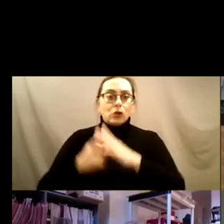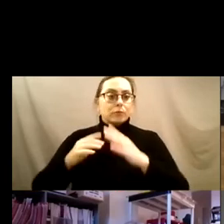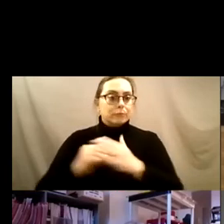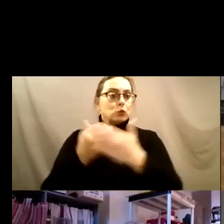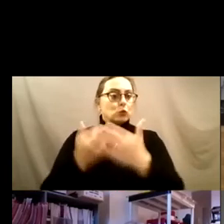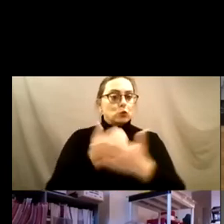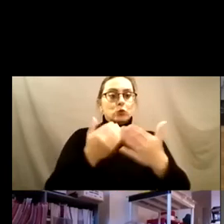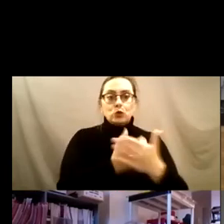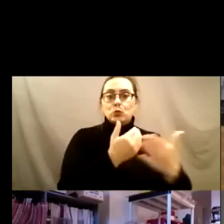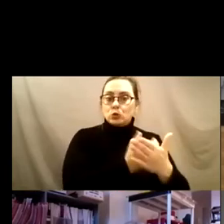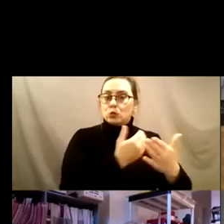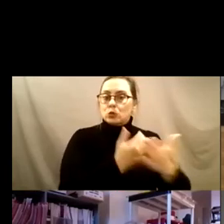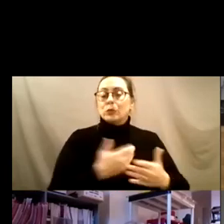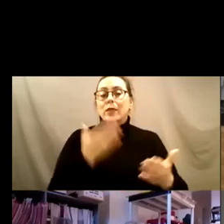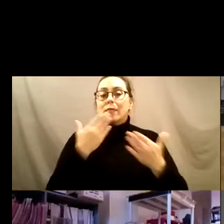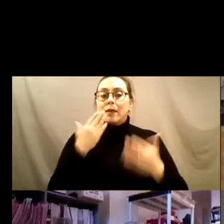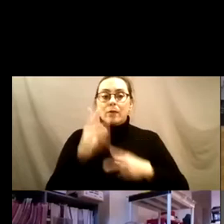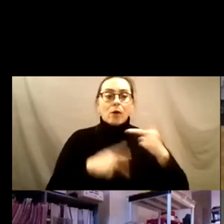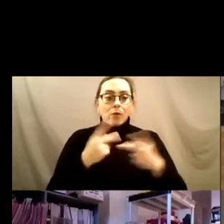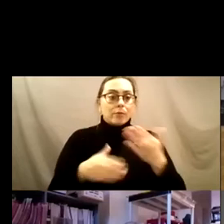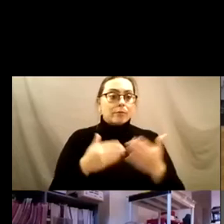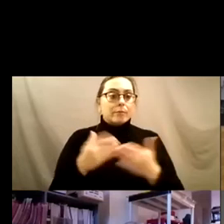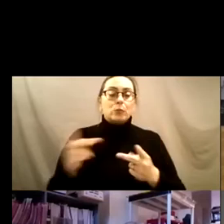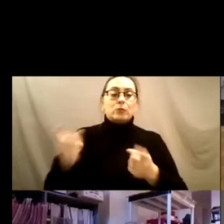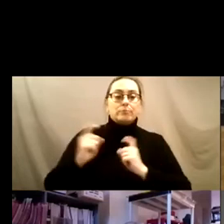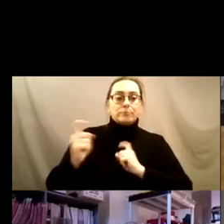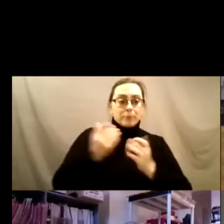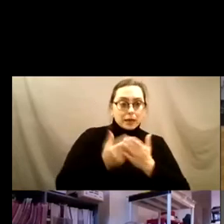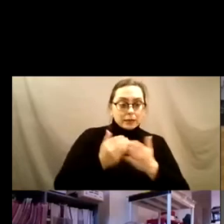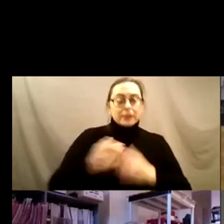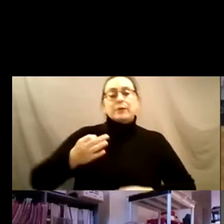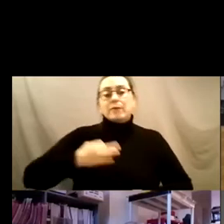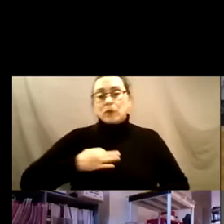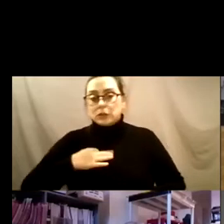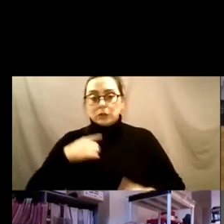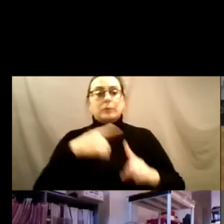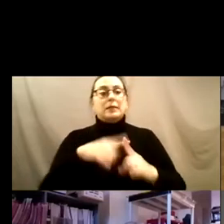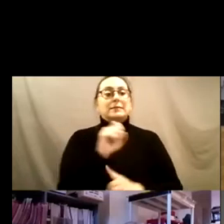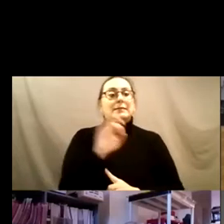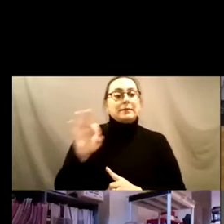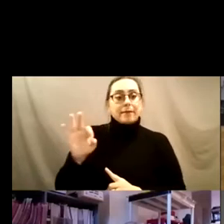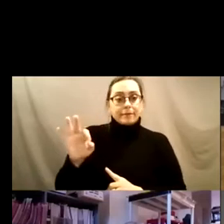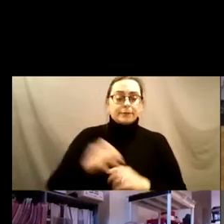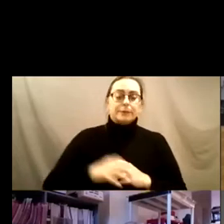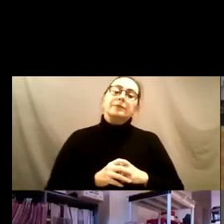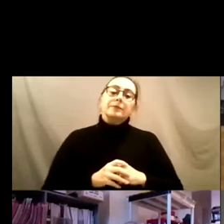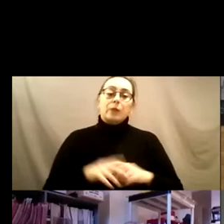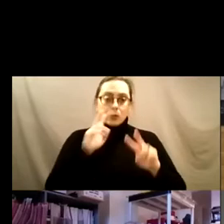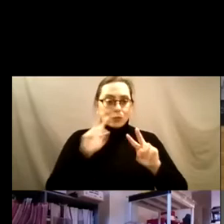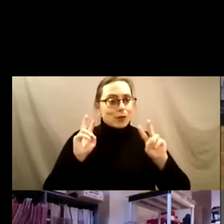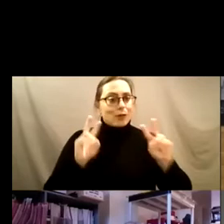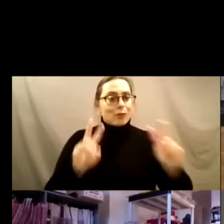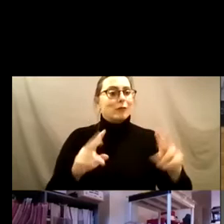We thank all of our funders, volunteers, and staff who have made it happen. We look forward to a